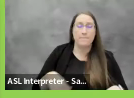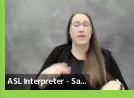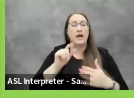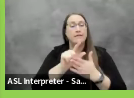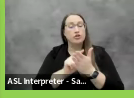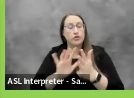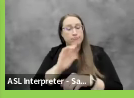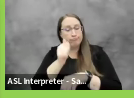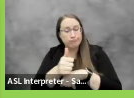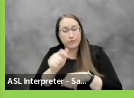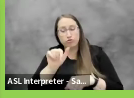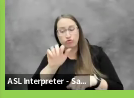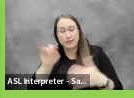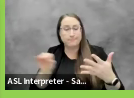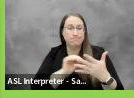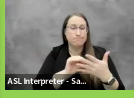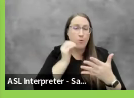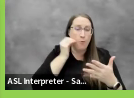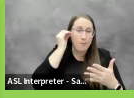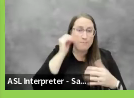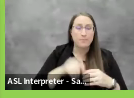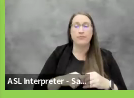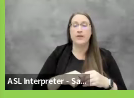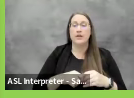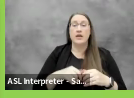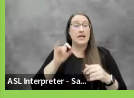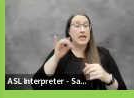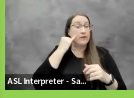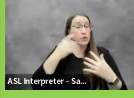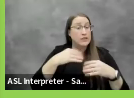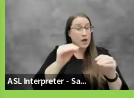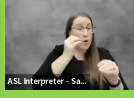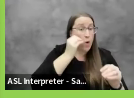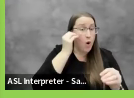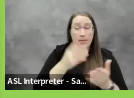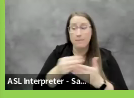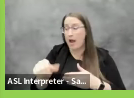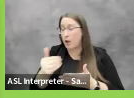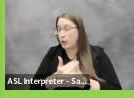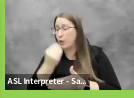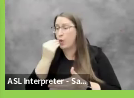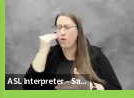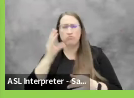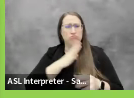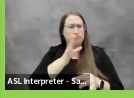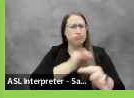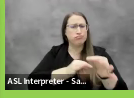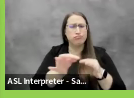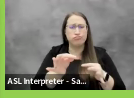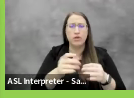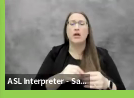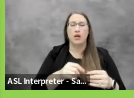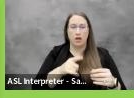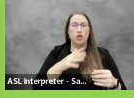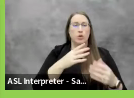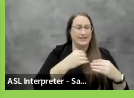trust. It's no barrier to selling a home. If you sell your home and thereafter purchase a new one, it's fine. You just sell it on behalf of your trust and